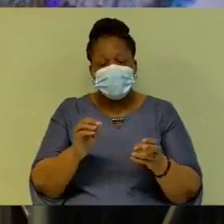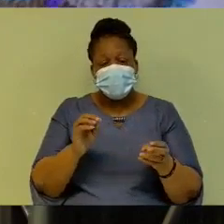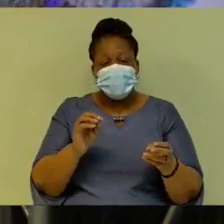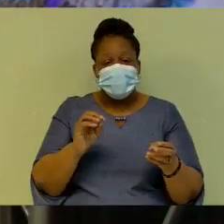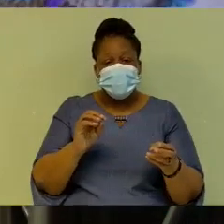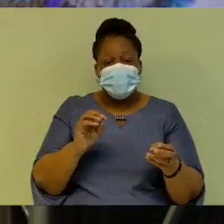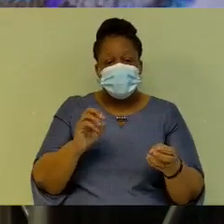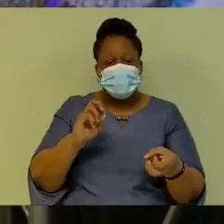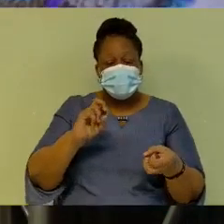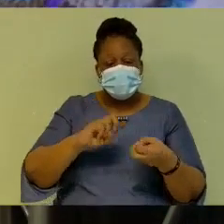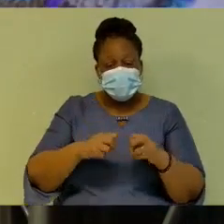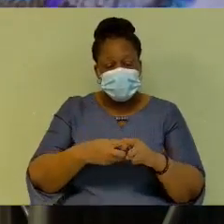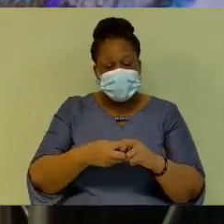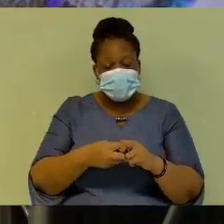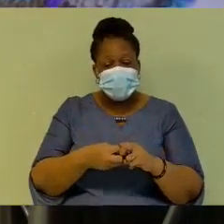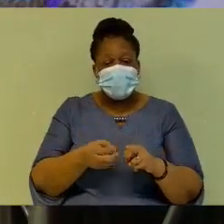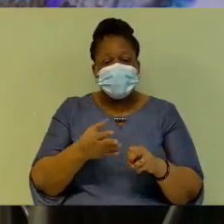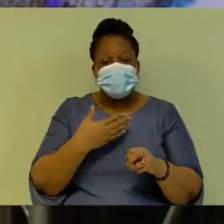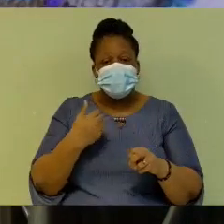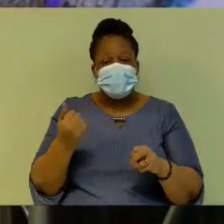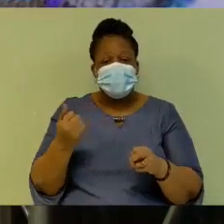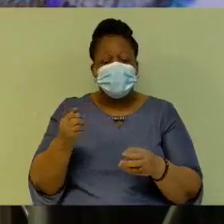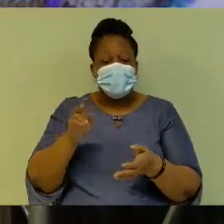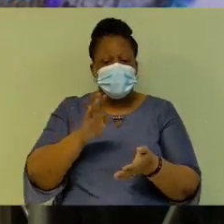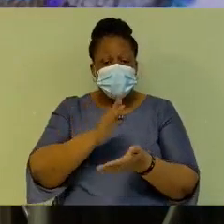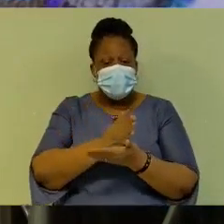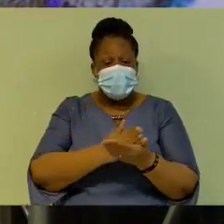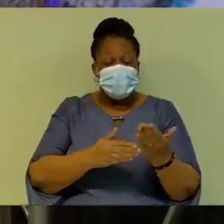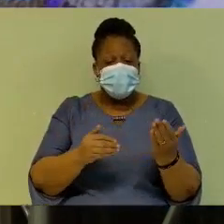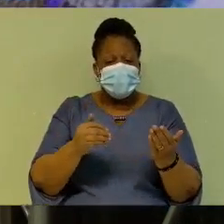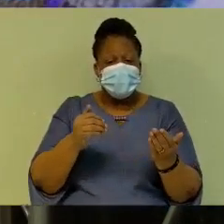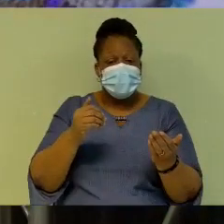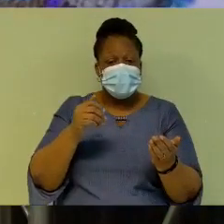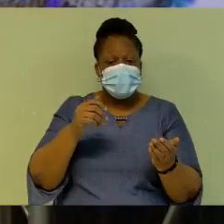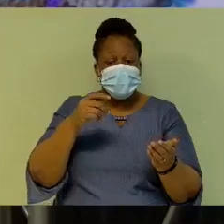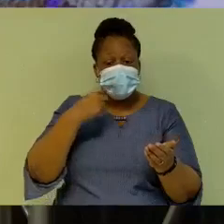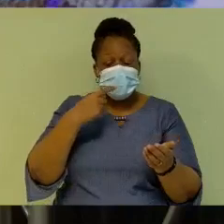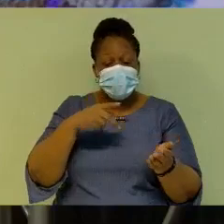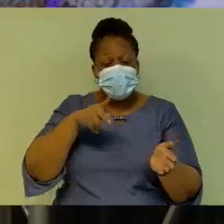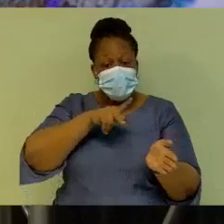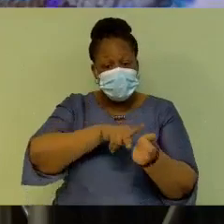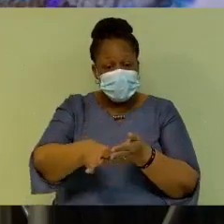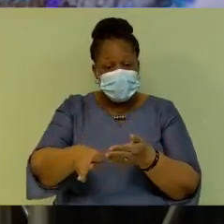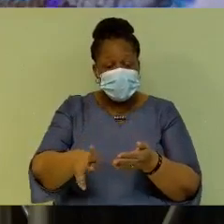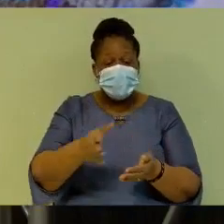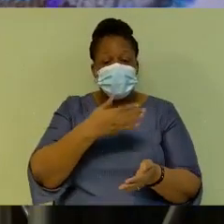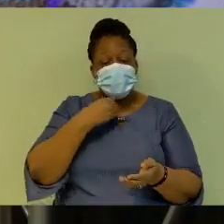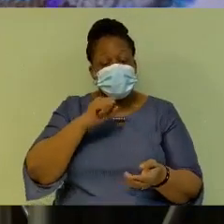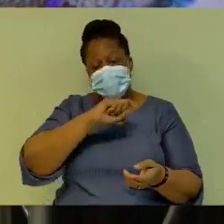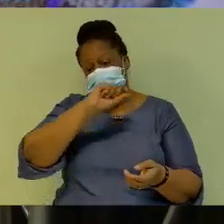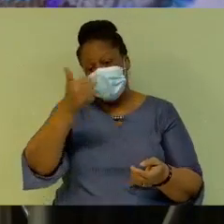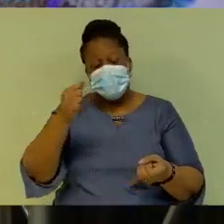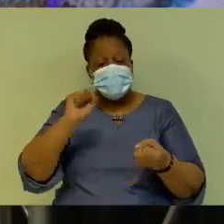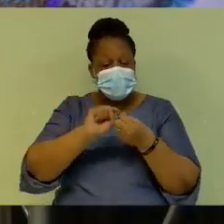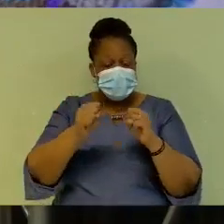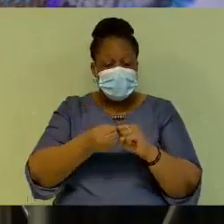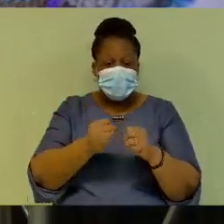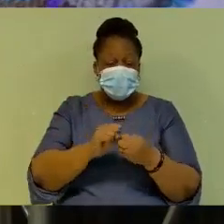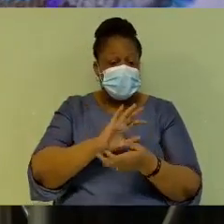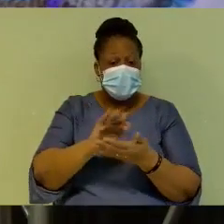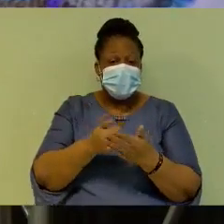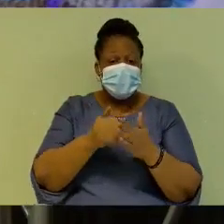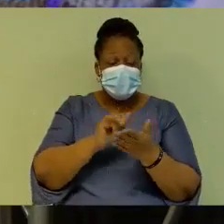other offenses such as 14 threats to kill and 40 cases of battery. The support services available at the Department